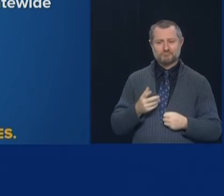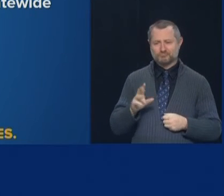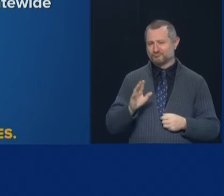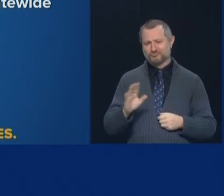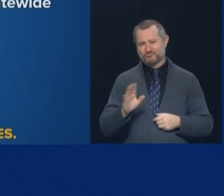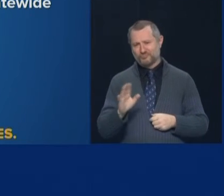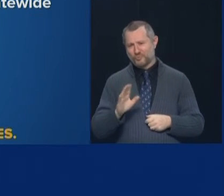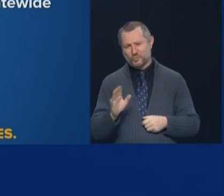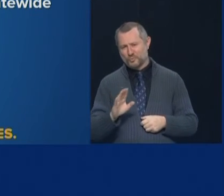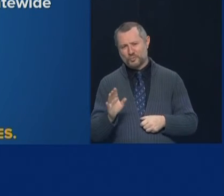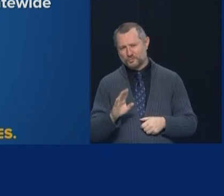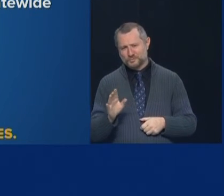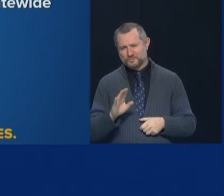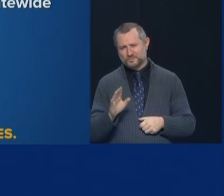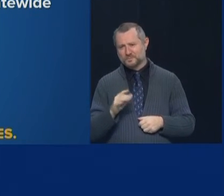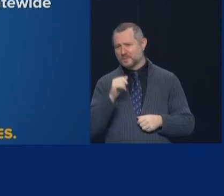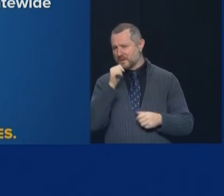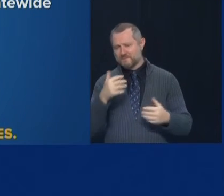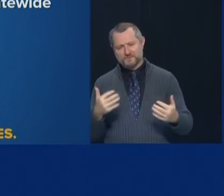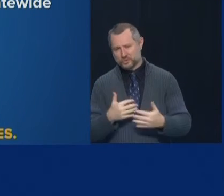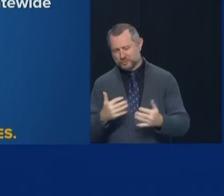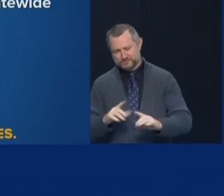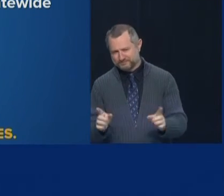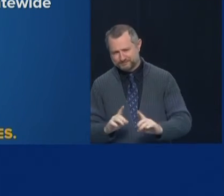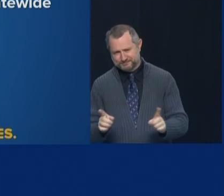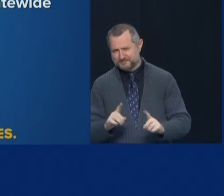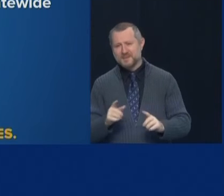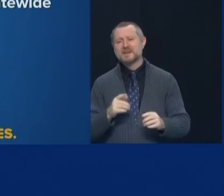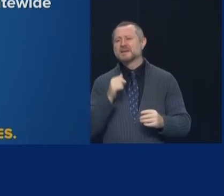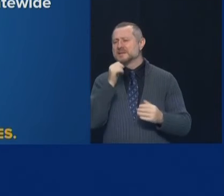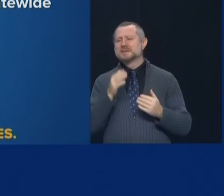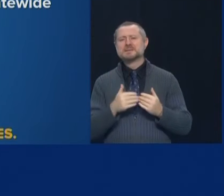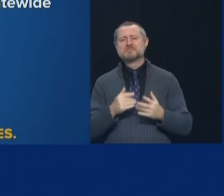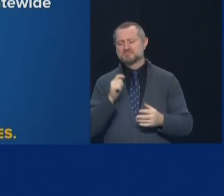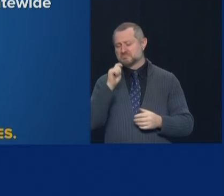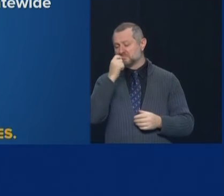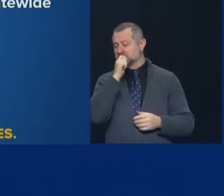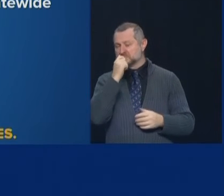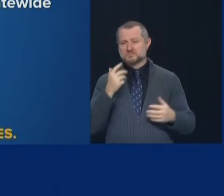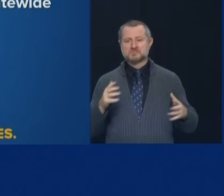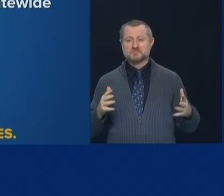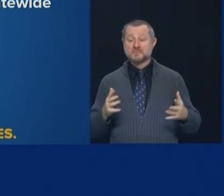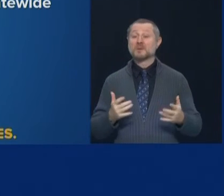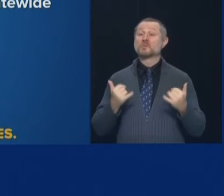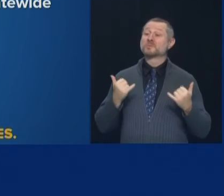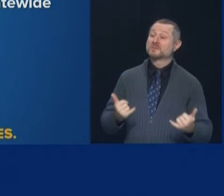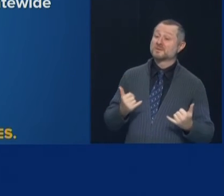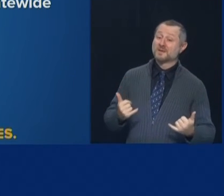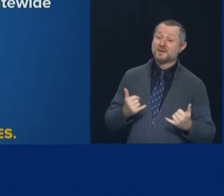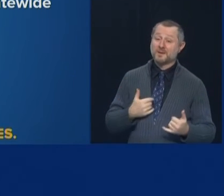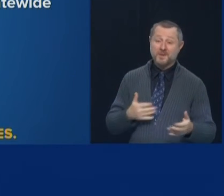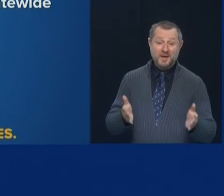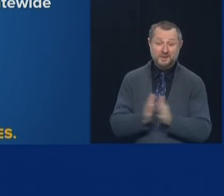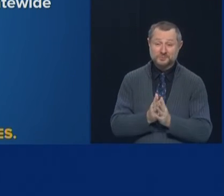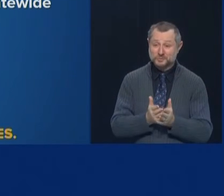test. It's a nasal swab. Now you're asking a person to take 2 vaccines,